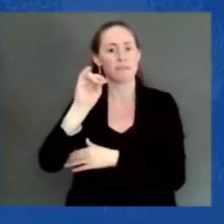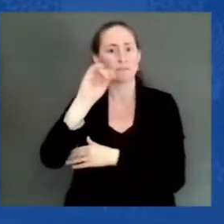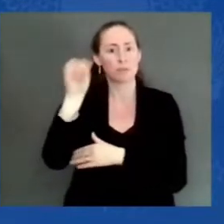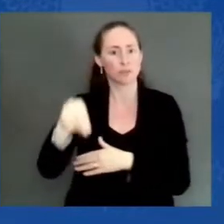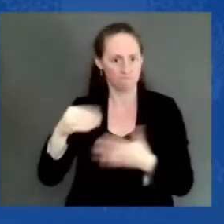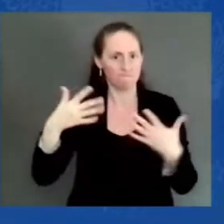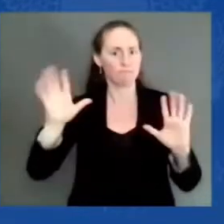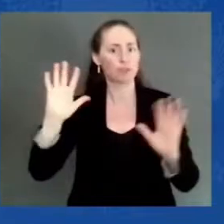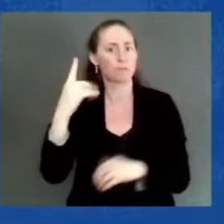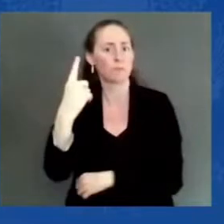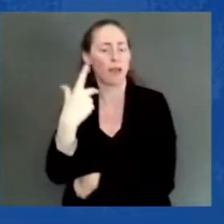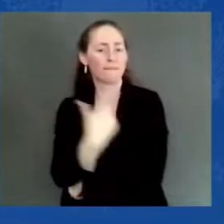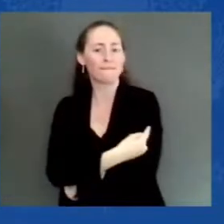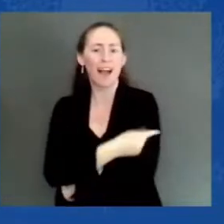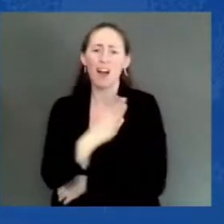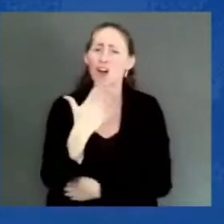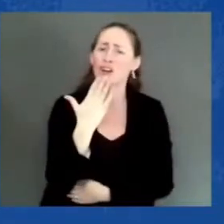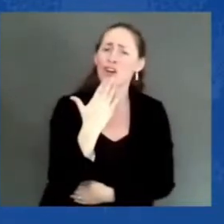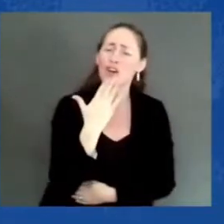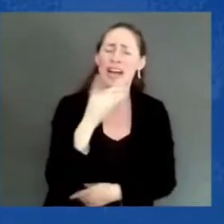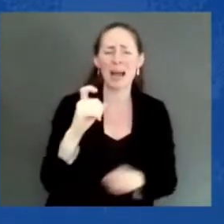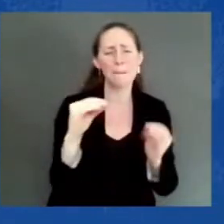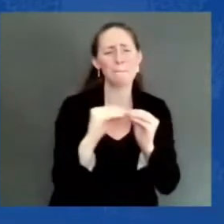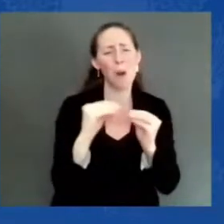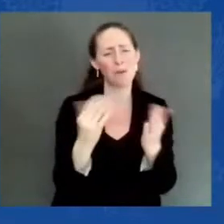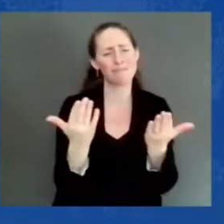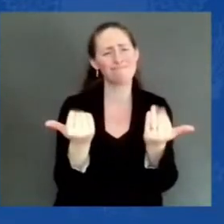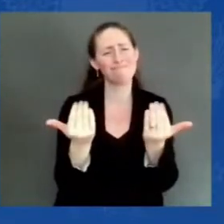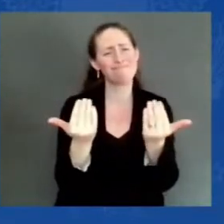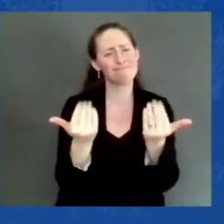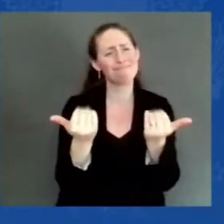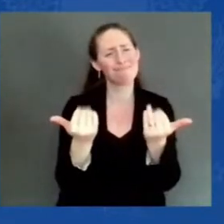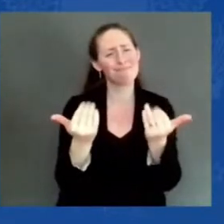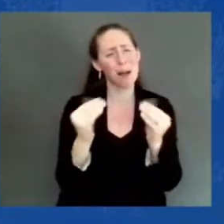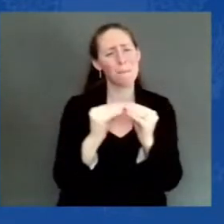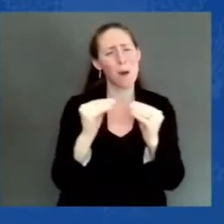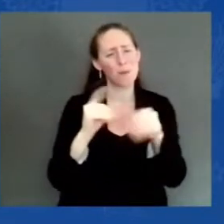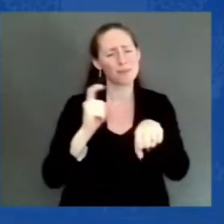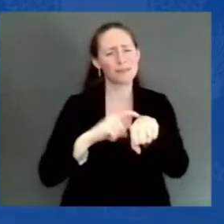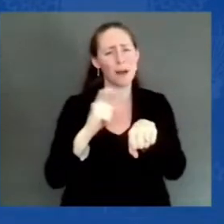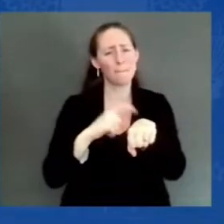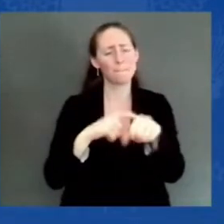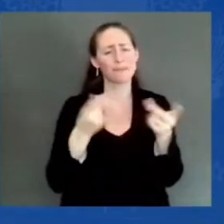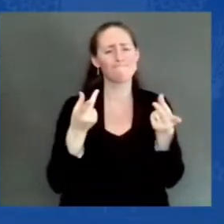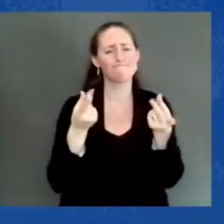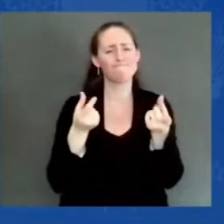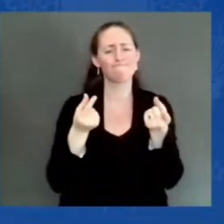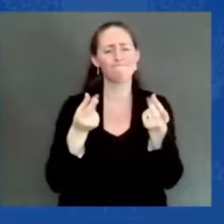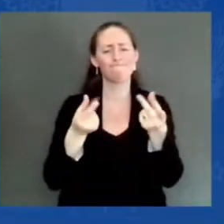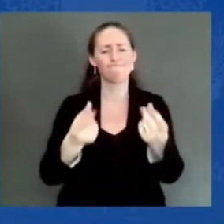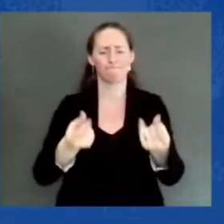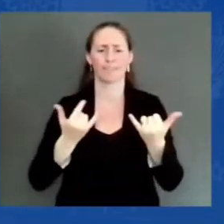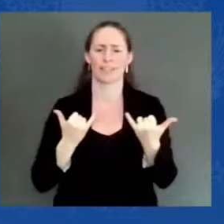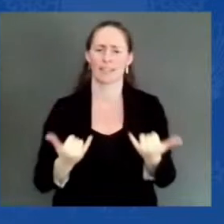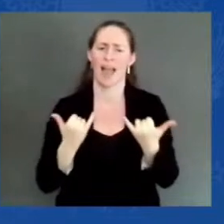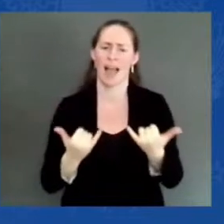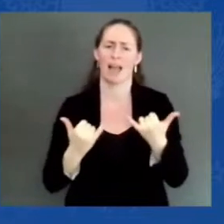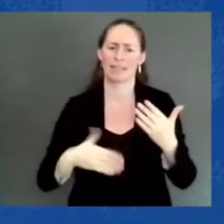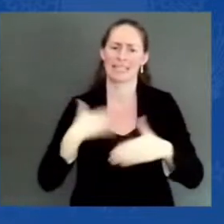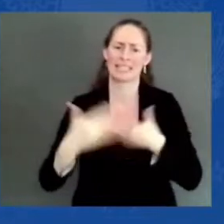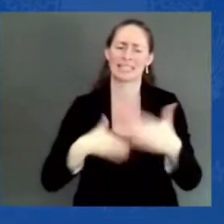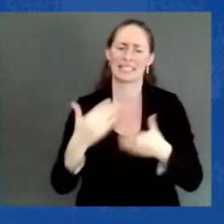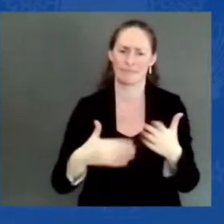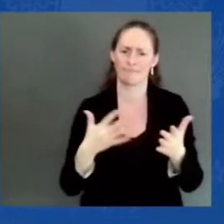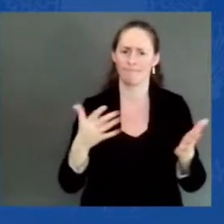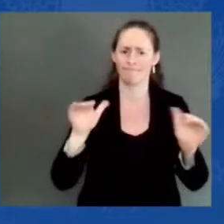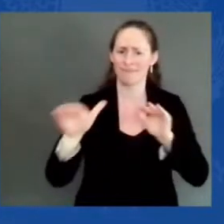go faster. That's why I'm taking steps on vaccination requirements where I can. Already I've outlined vaccine